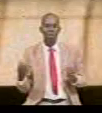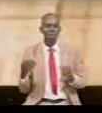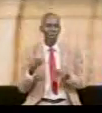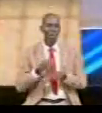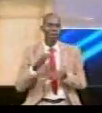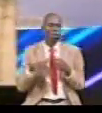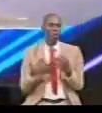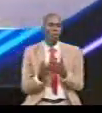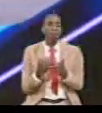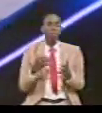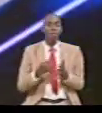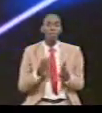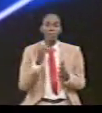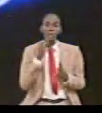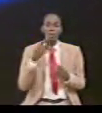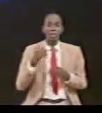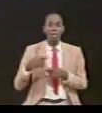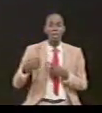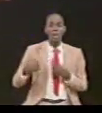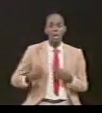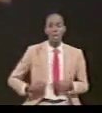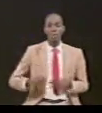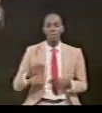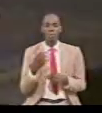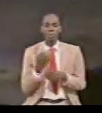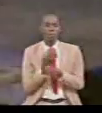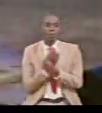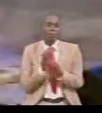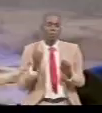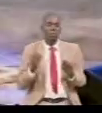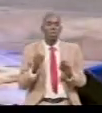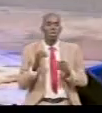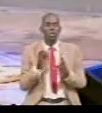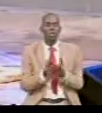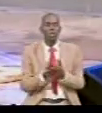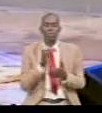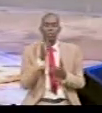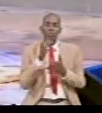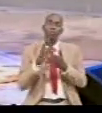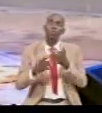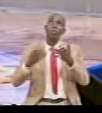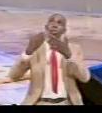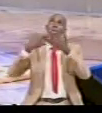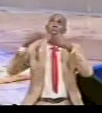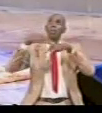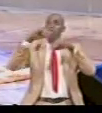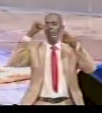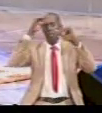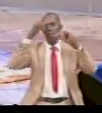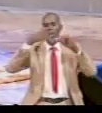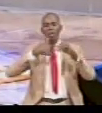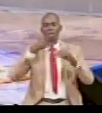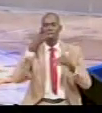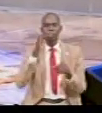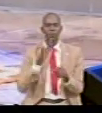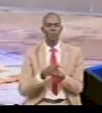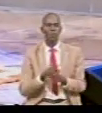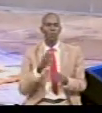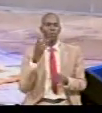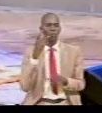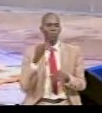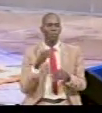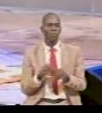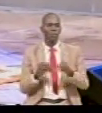heart circumcision. And that is what the Heavenly Father had promised. Deuteronomy chapter 30, I'm reading from verse